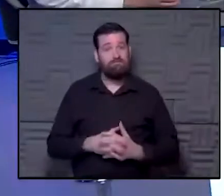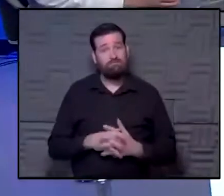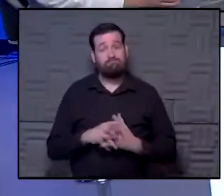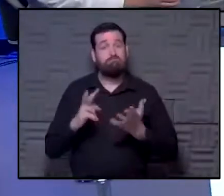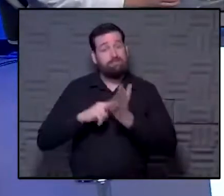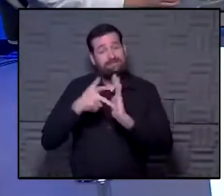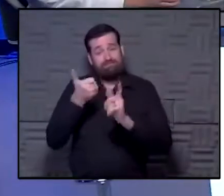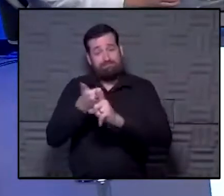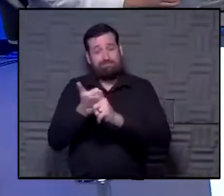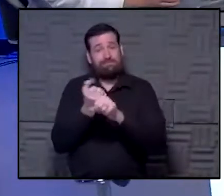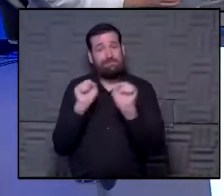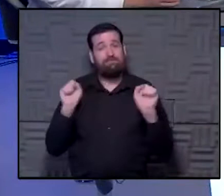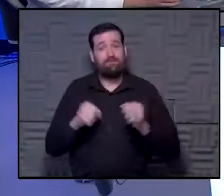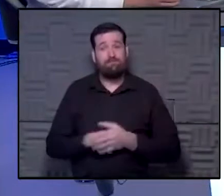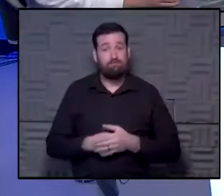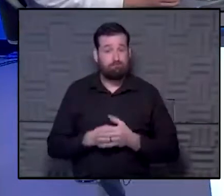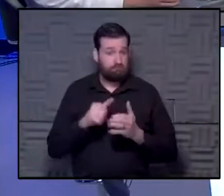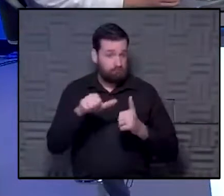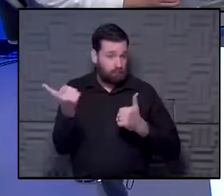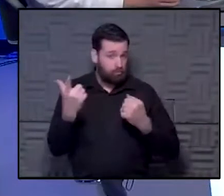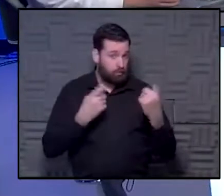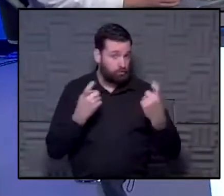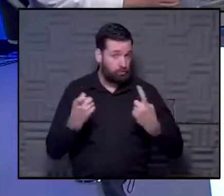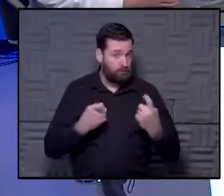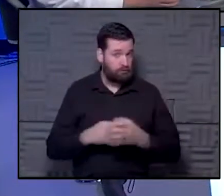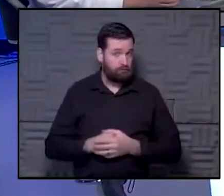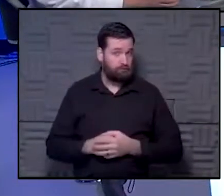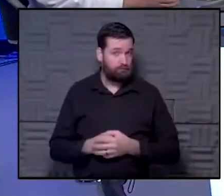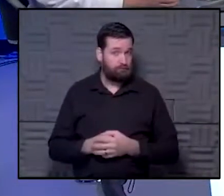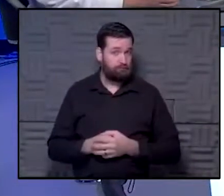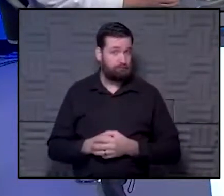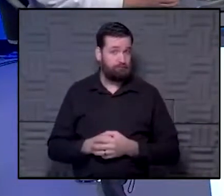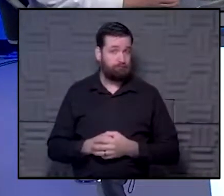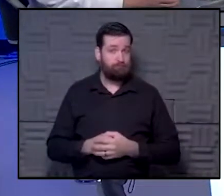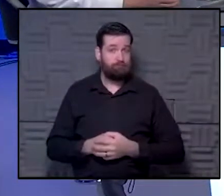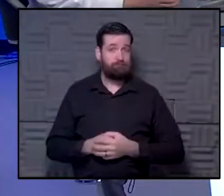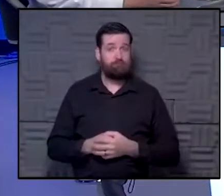when you're safe. All right, other questions?